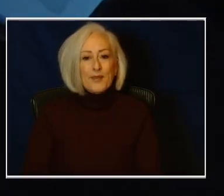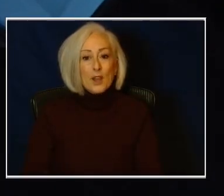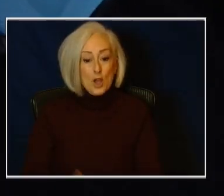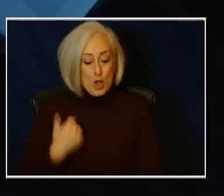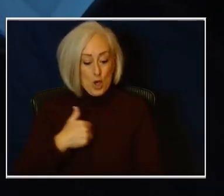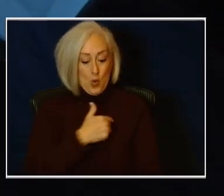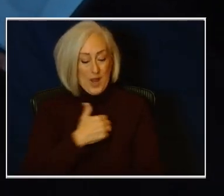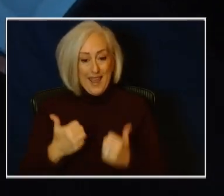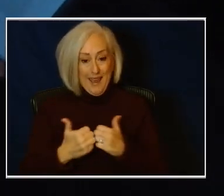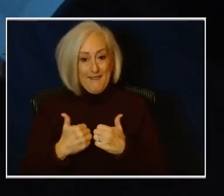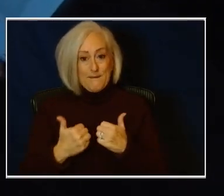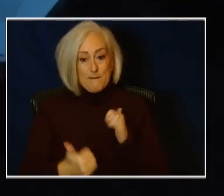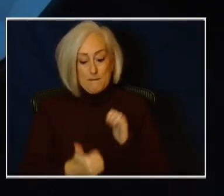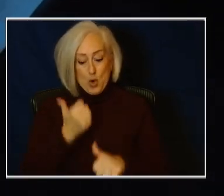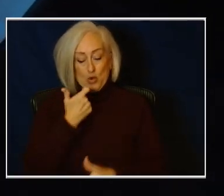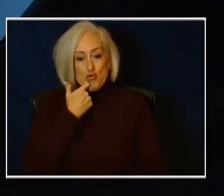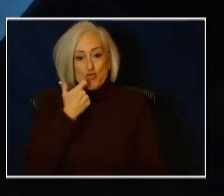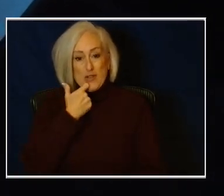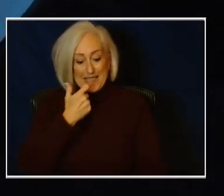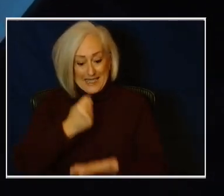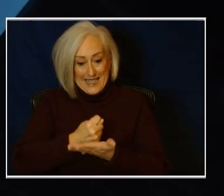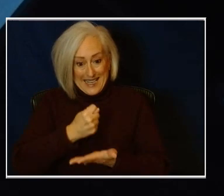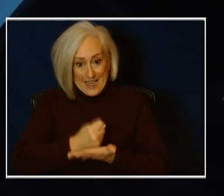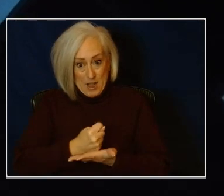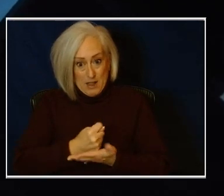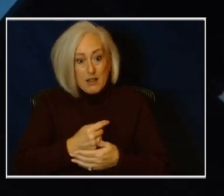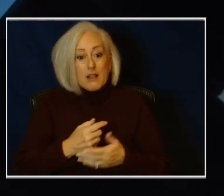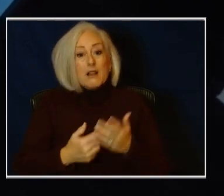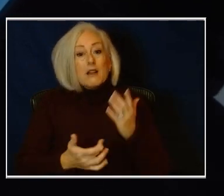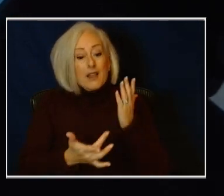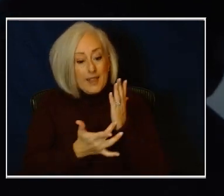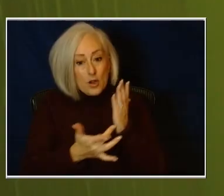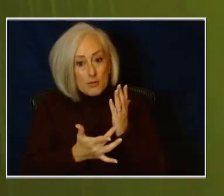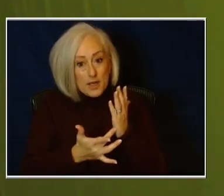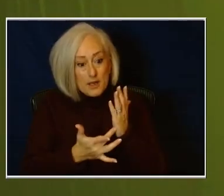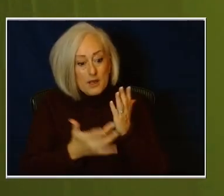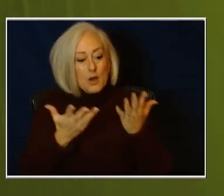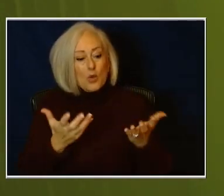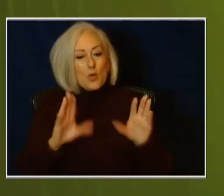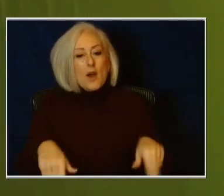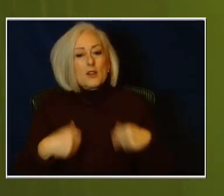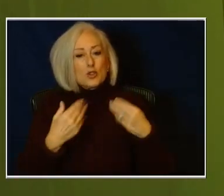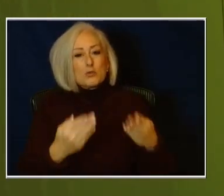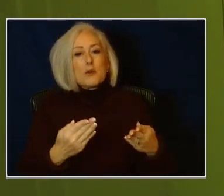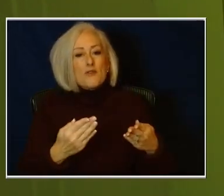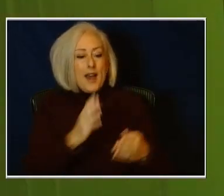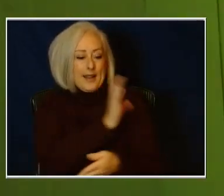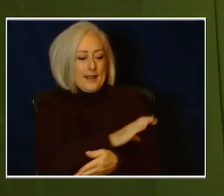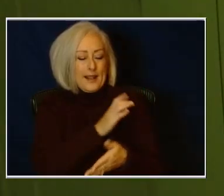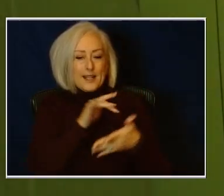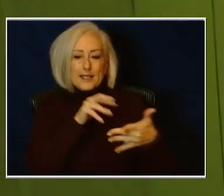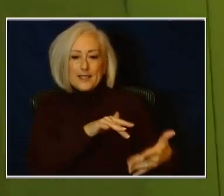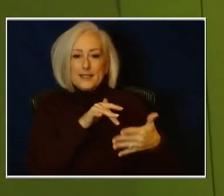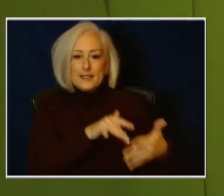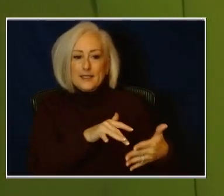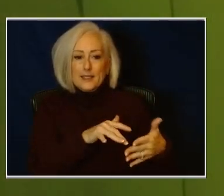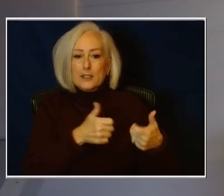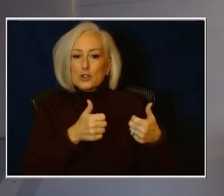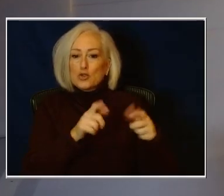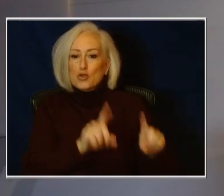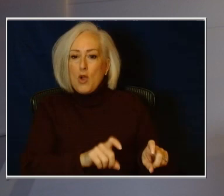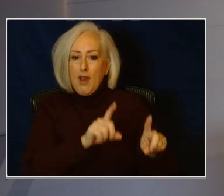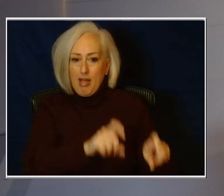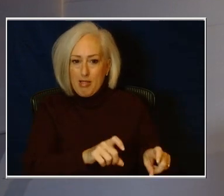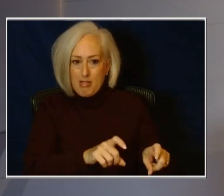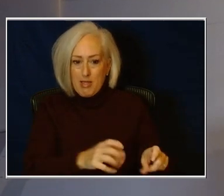we also want to use that to offer patients clinical trial opportunities, because we're always pushing the latest treatment